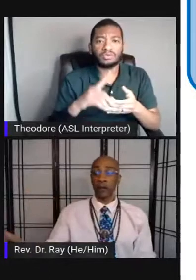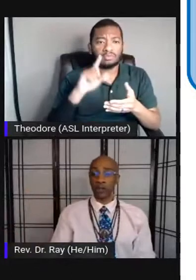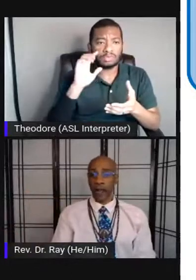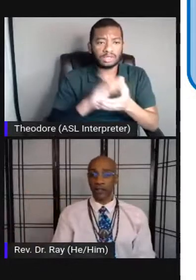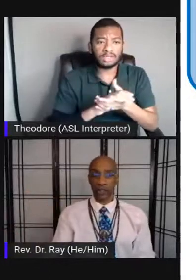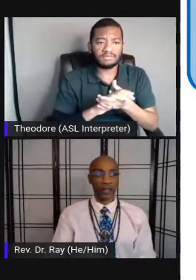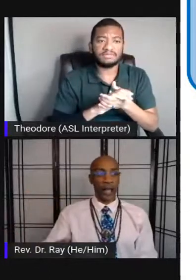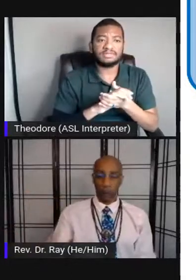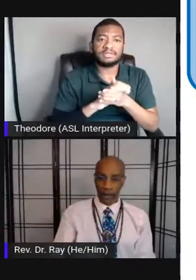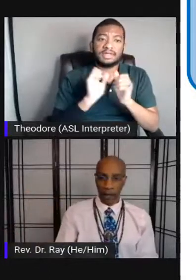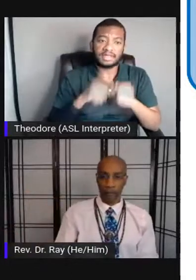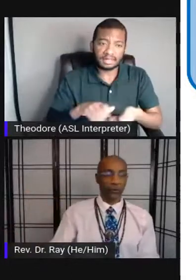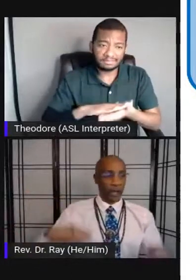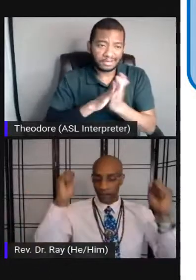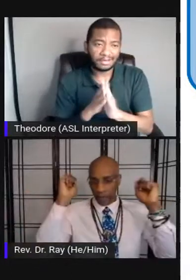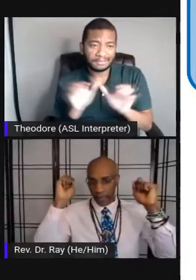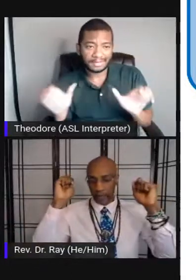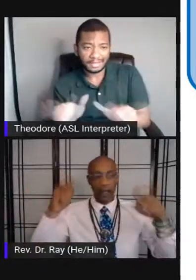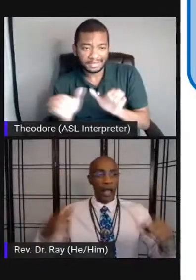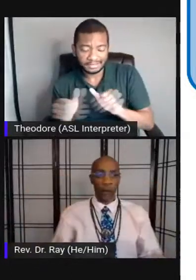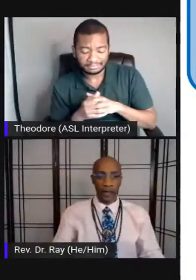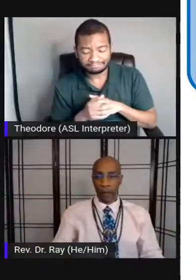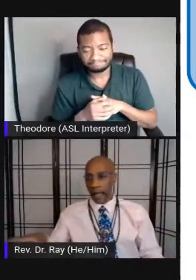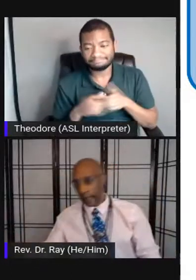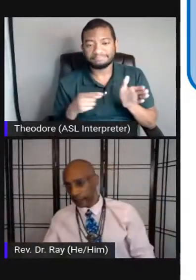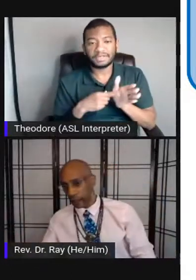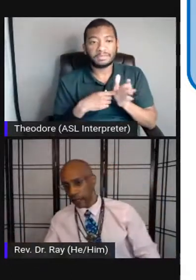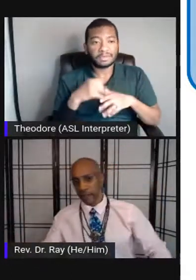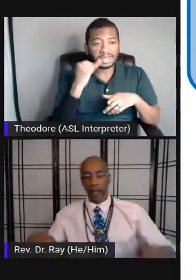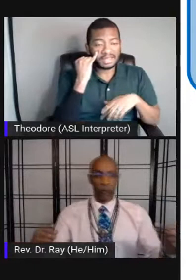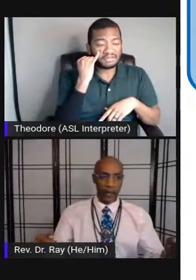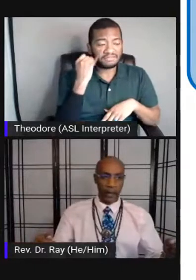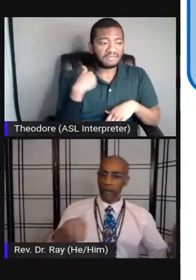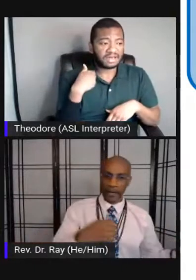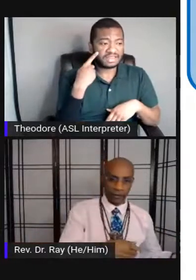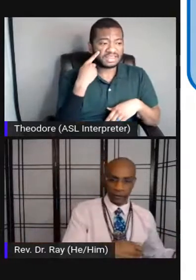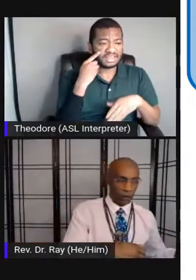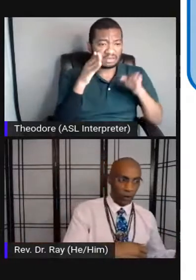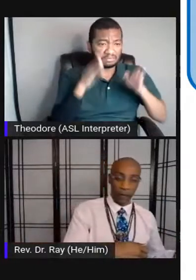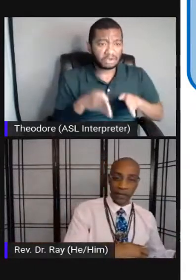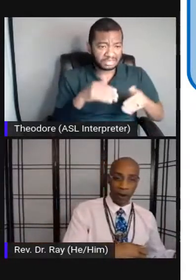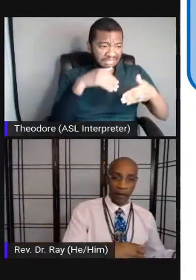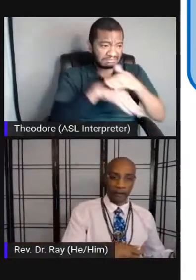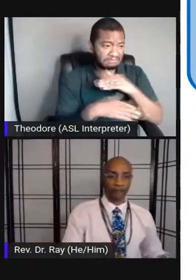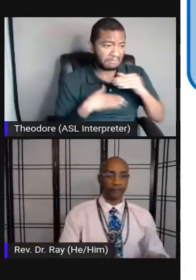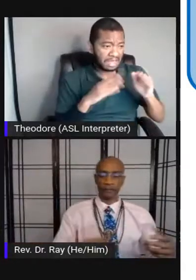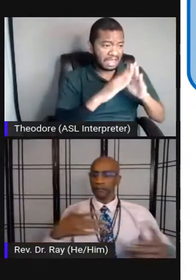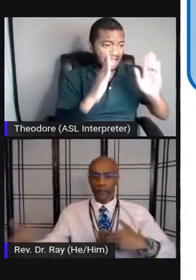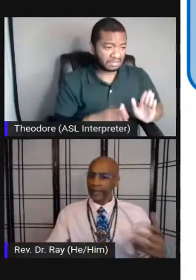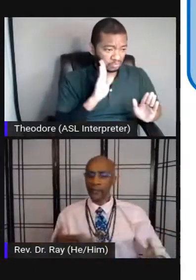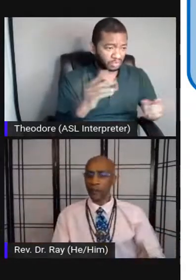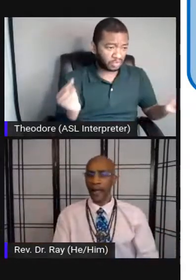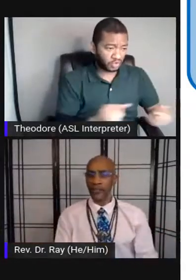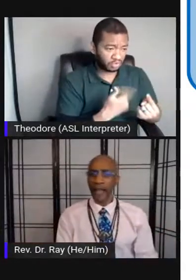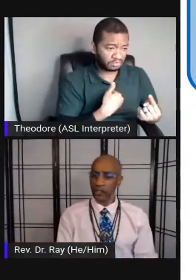then becomes our actions. I wake up, I cover my head, I wake up, I hide in the closet, I wake up, I, you know, go get a baseball bat.